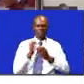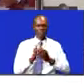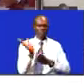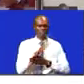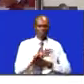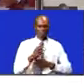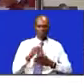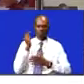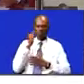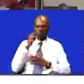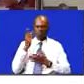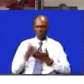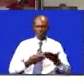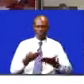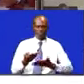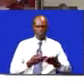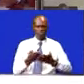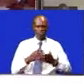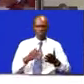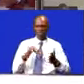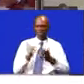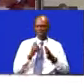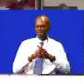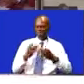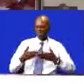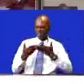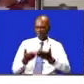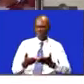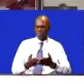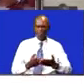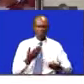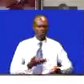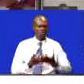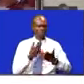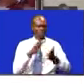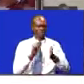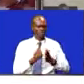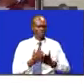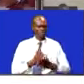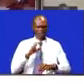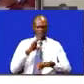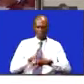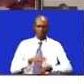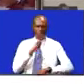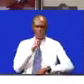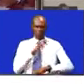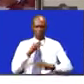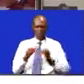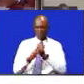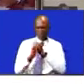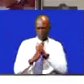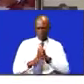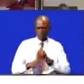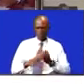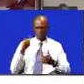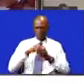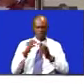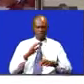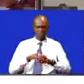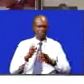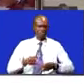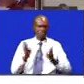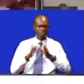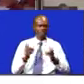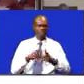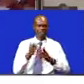e agrovet. Koro imiye mondo konye mondo odhi olos go production mar rech e yo maber mondo production ne